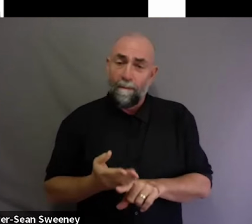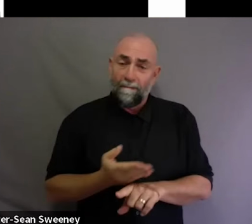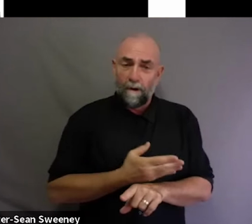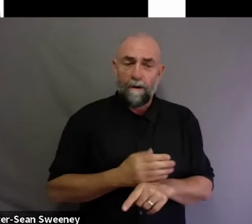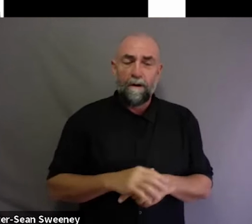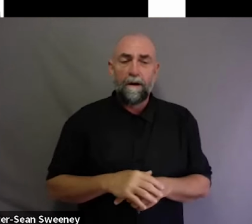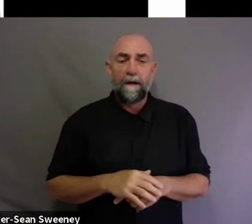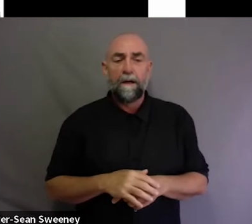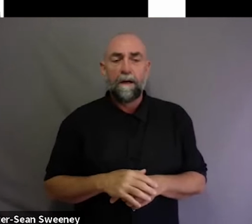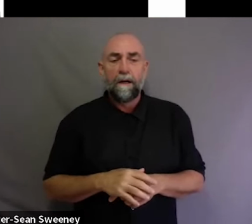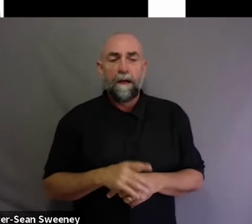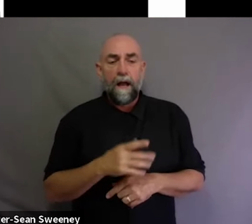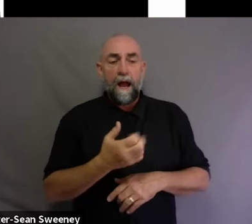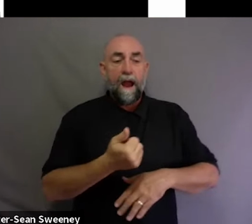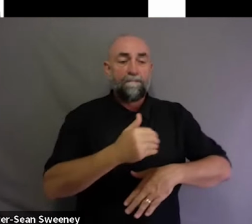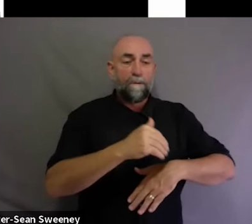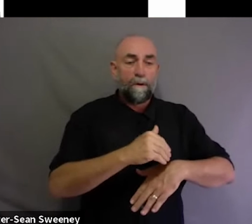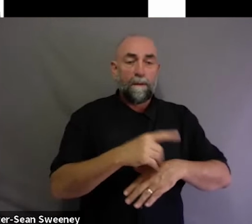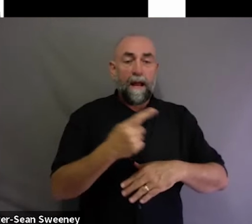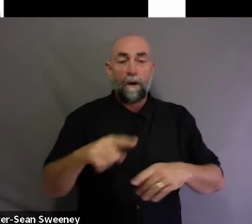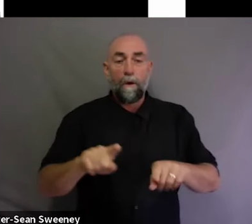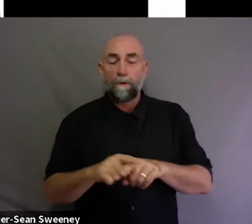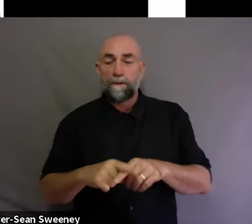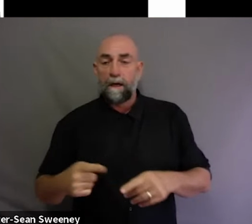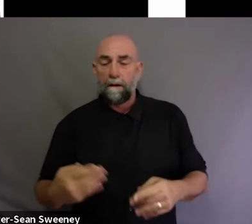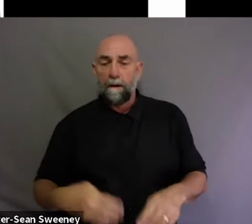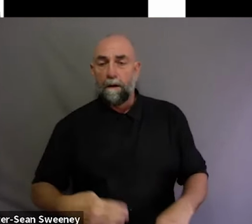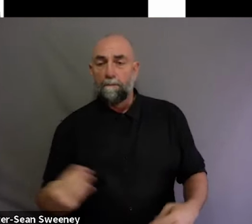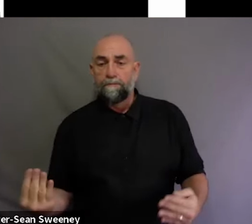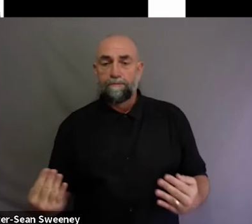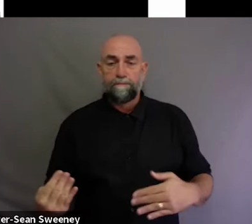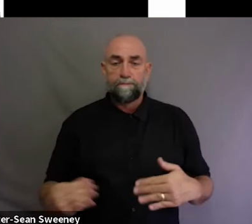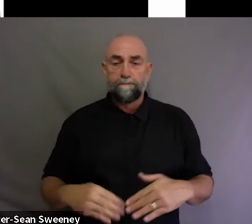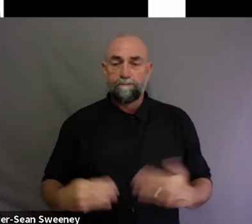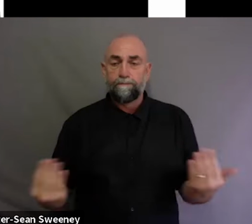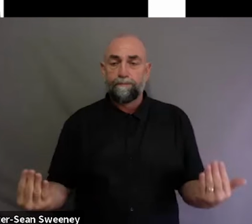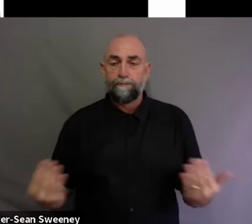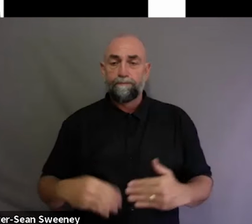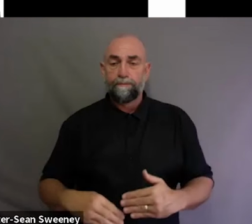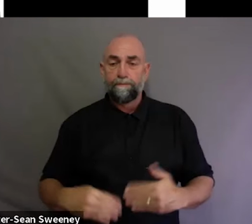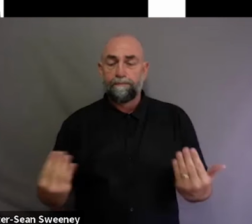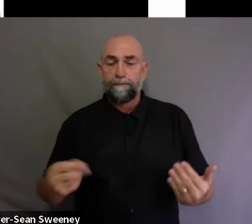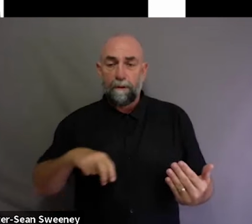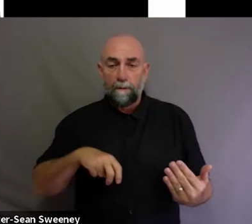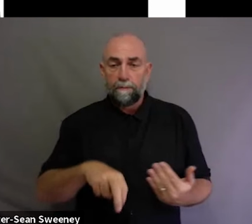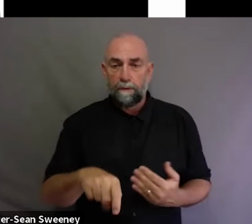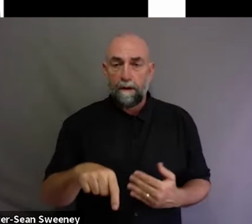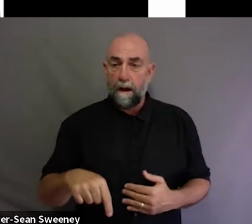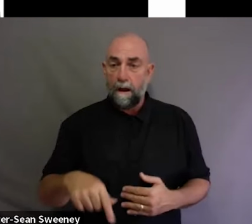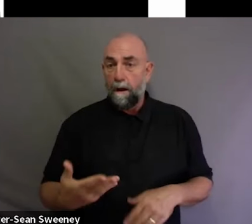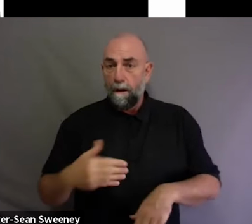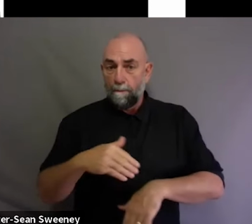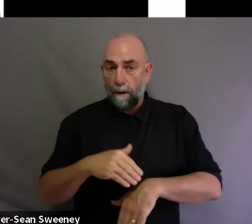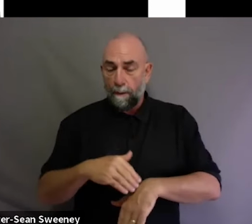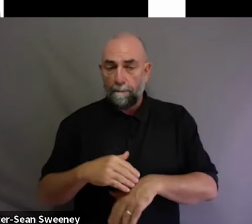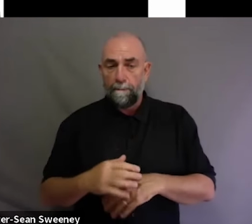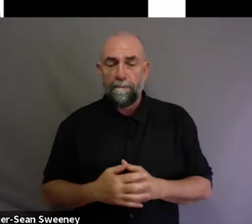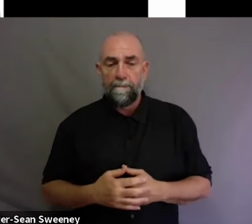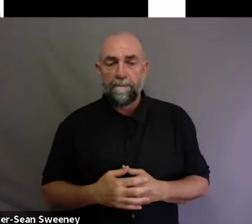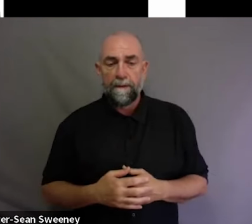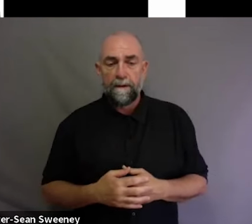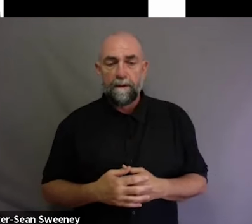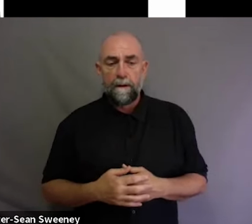with the hand dryer. And then, of course, you've got the railway barriers there on the other side of the screen. Does anybody want to